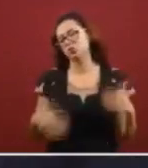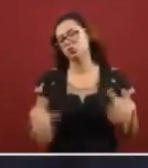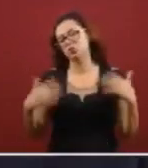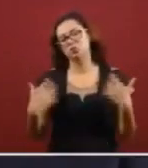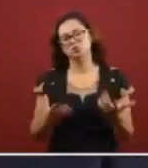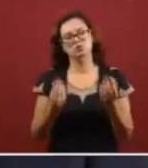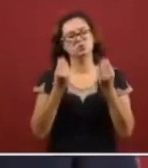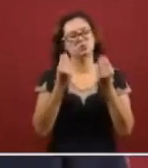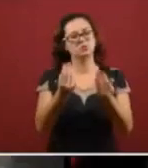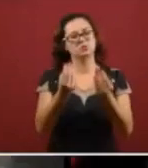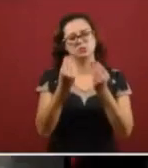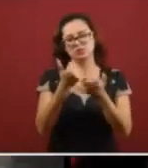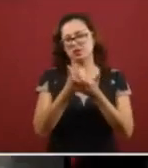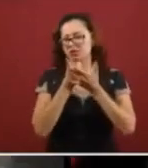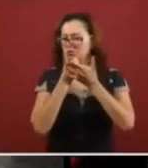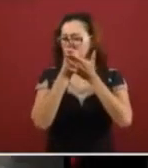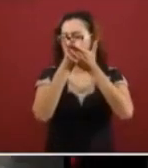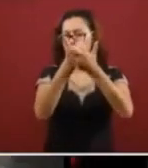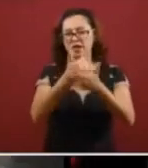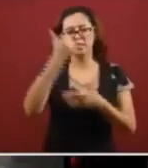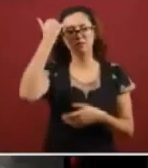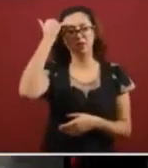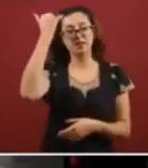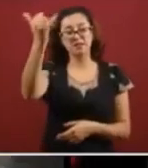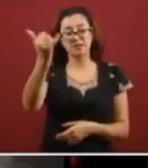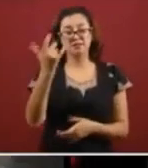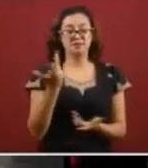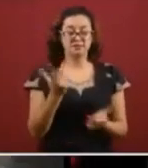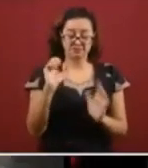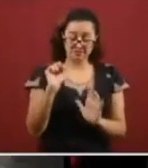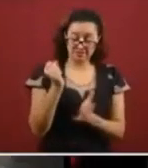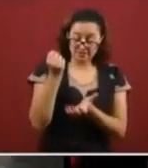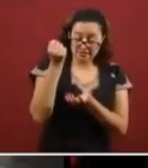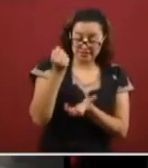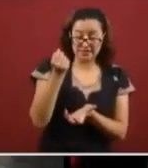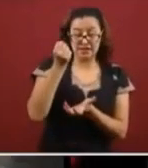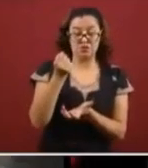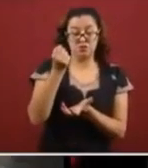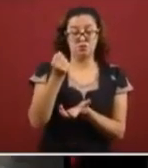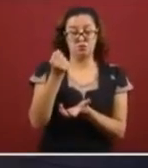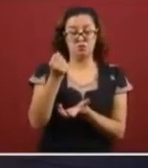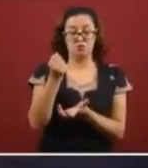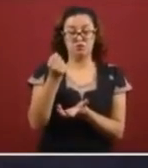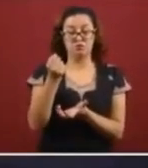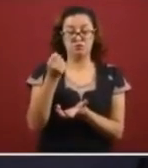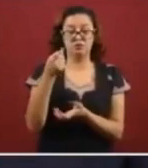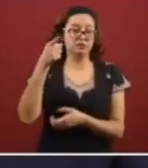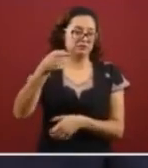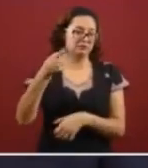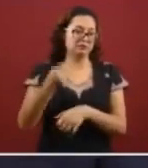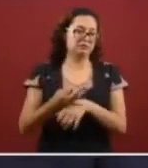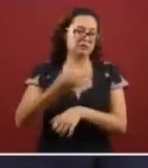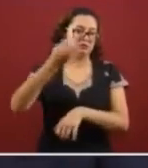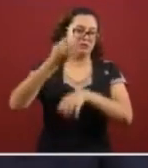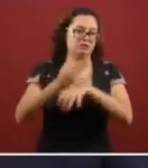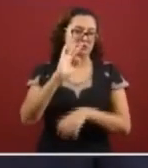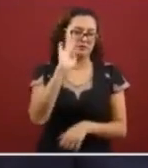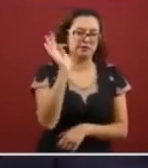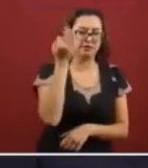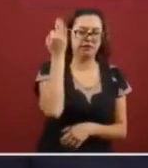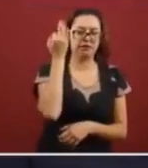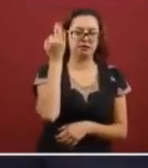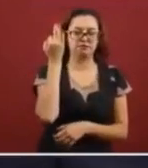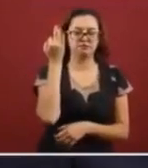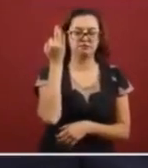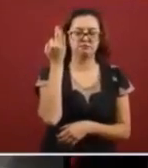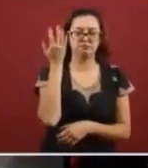That would help so much if this money from here went right to the